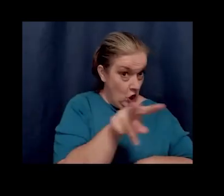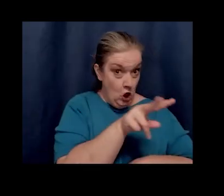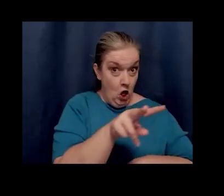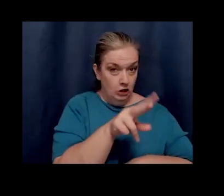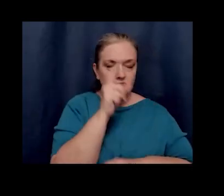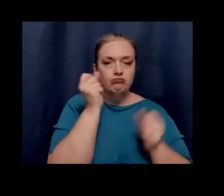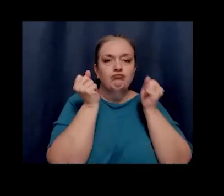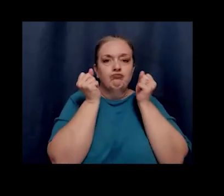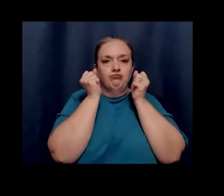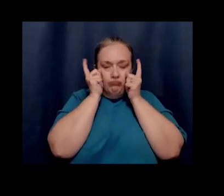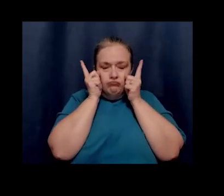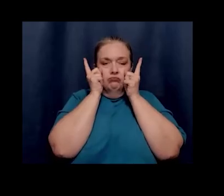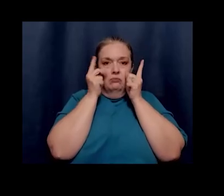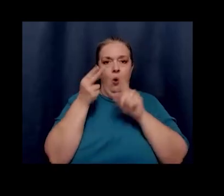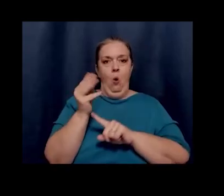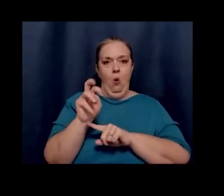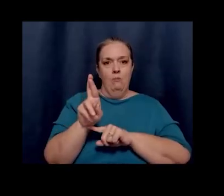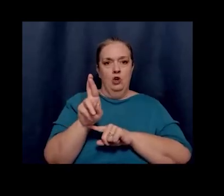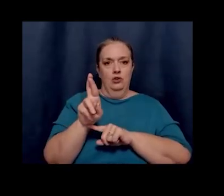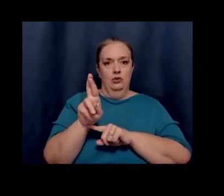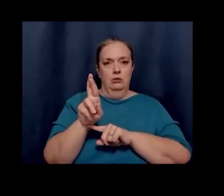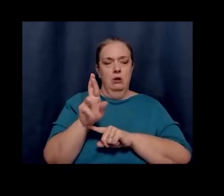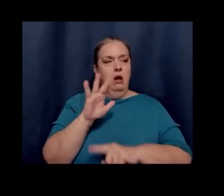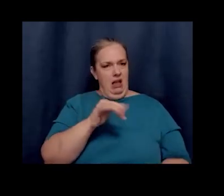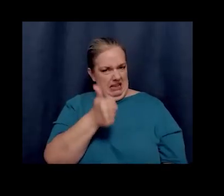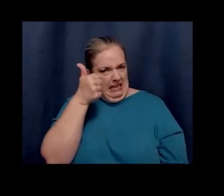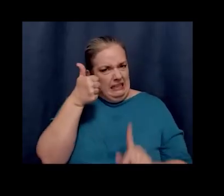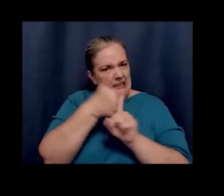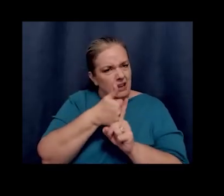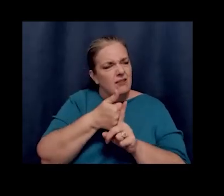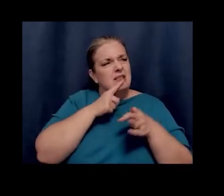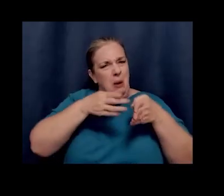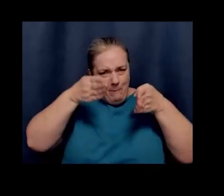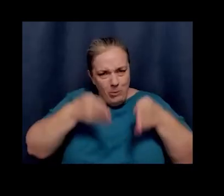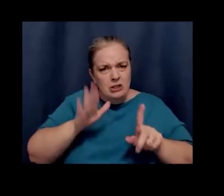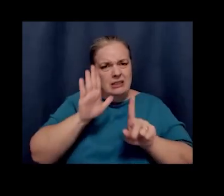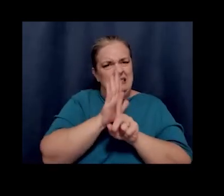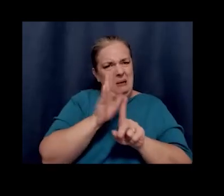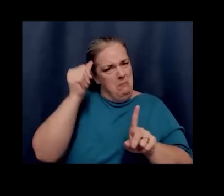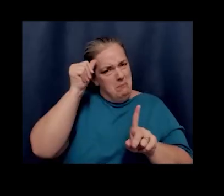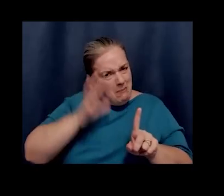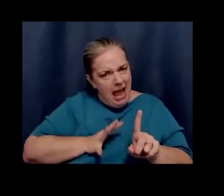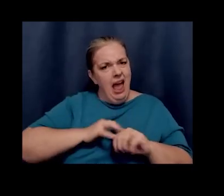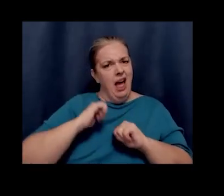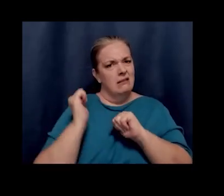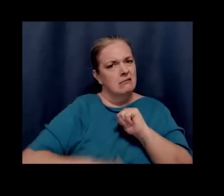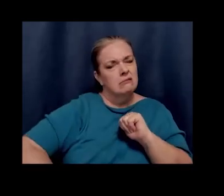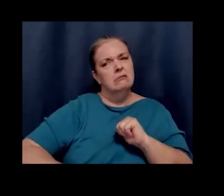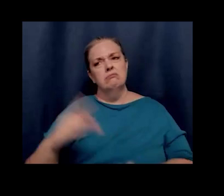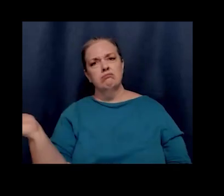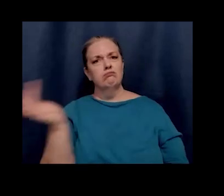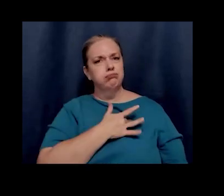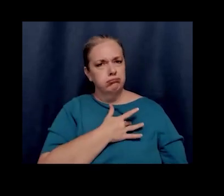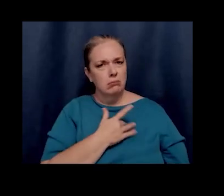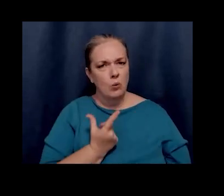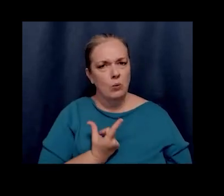makes you understand Homer, what moved him as a man as well as an artist. You stand in the